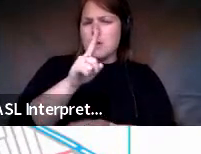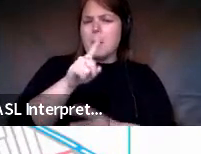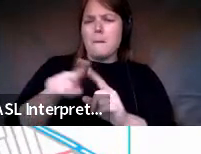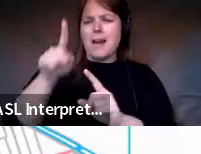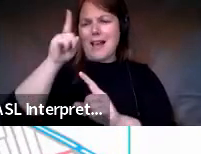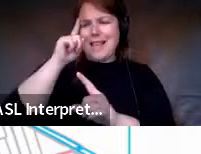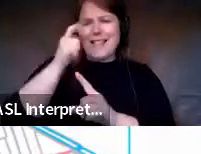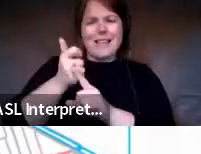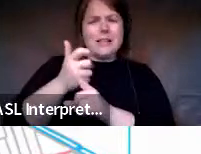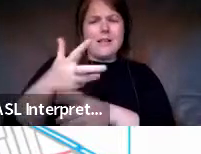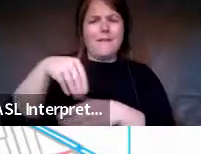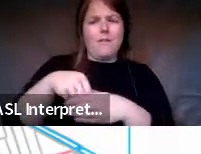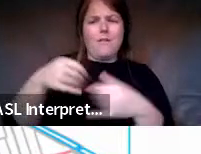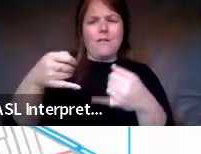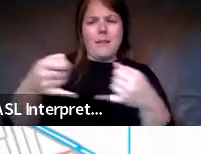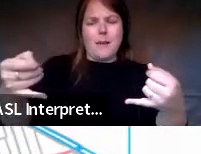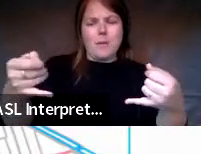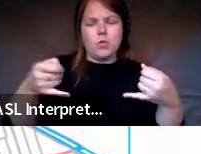boundary.